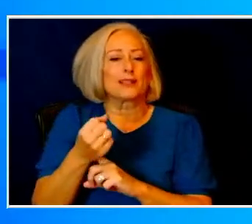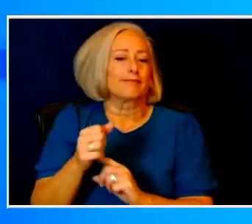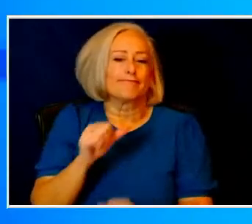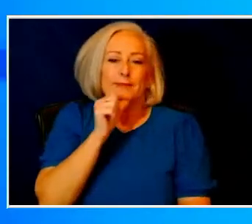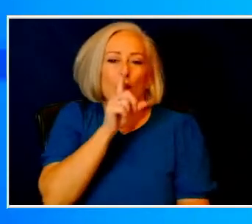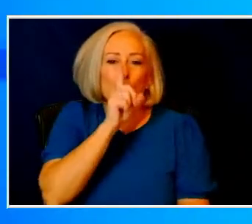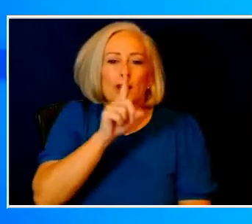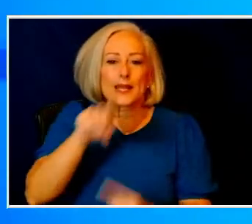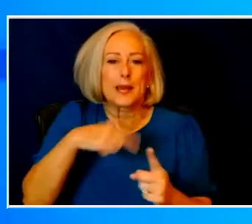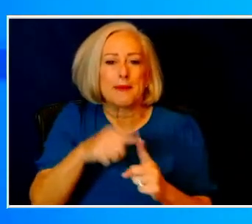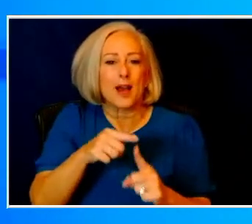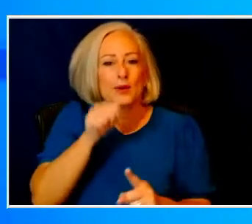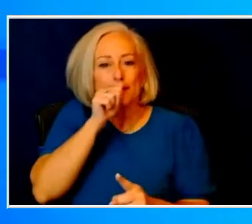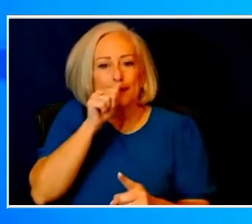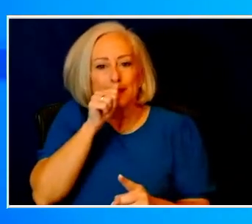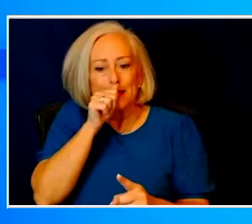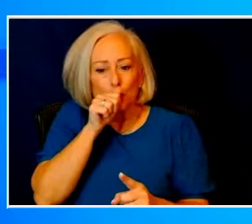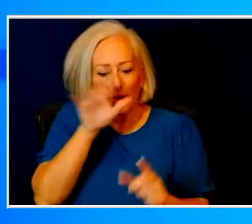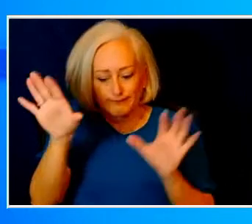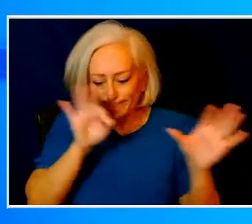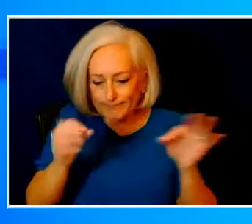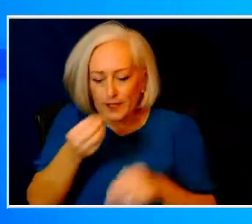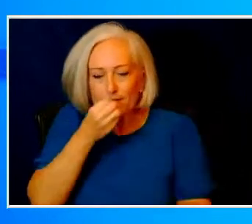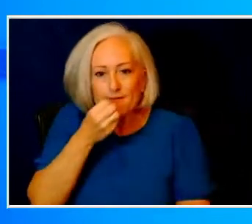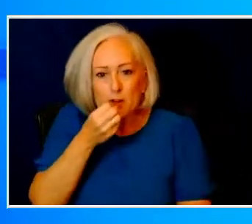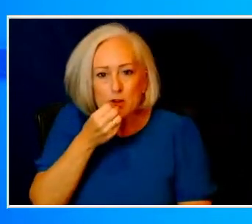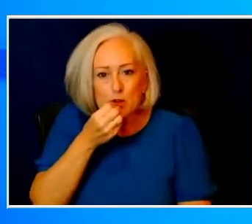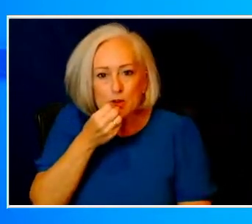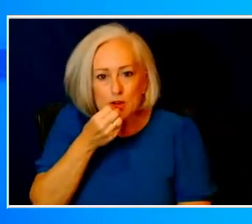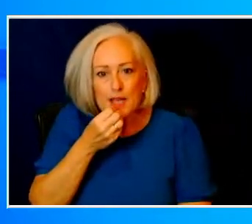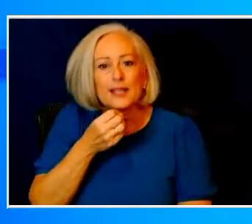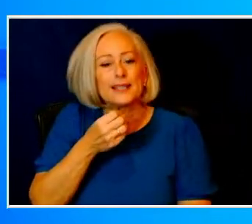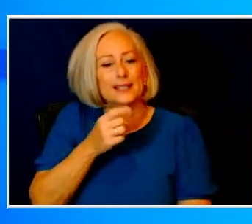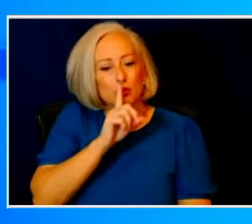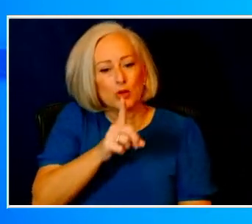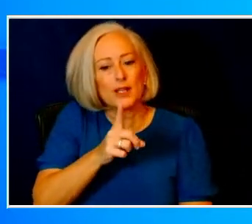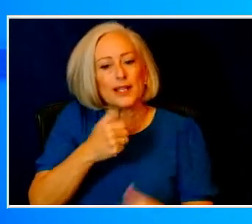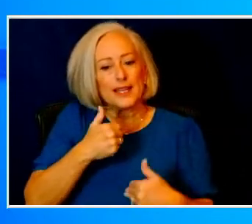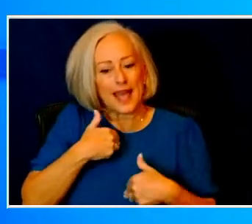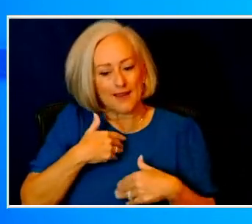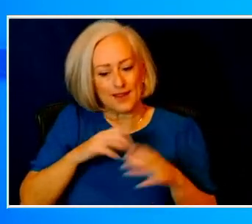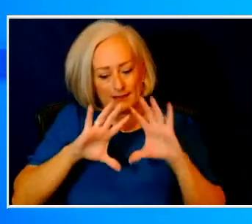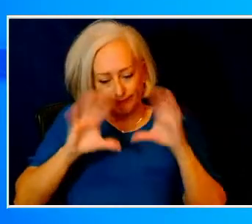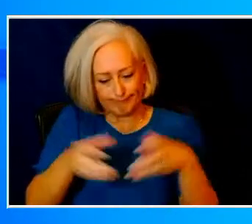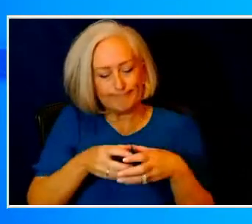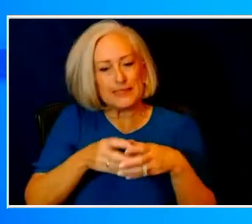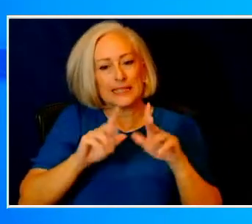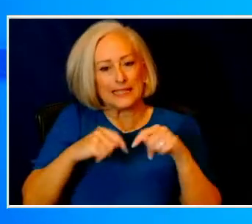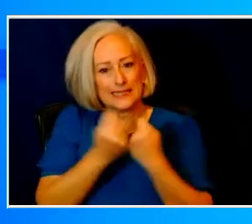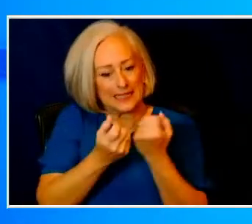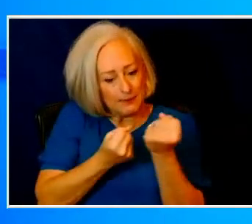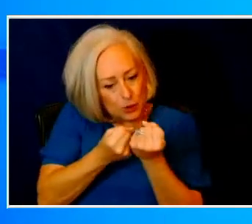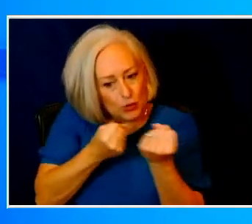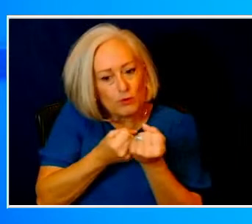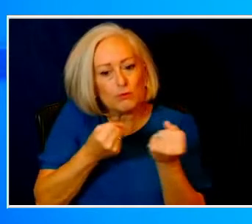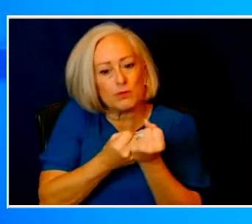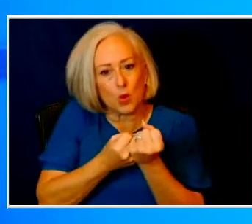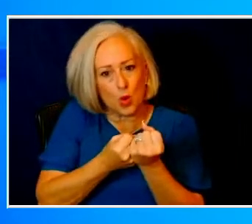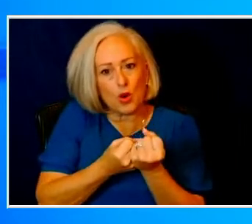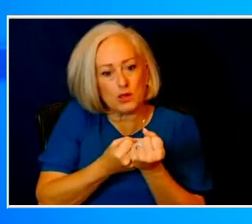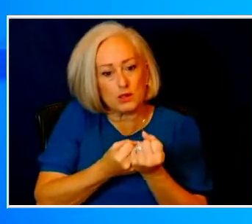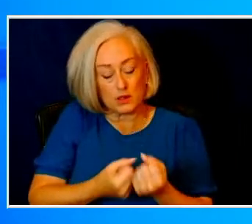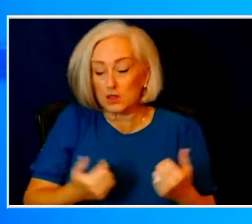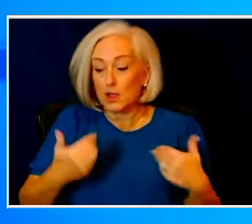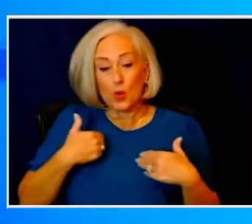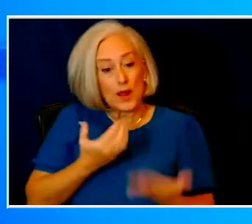sort of wrapping patients like Georgia with a care team that's supportive. The programs that are built on the evidence that we know is